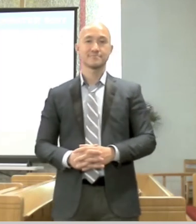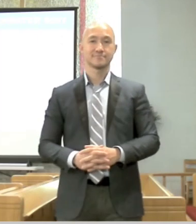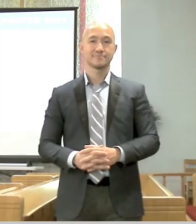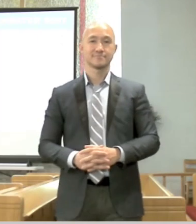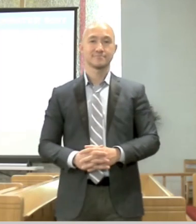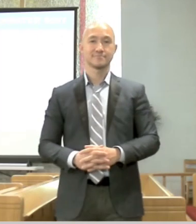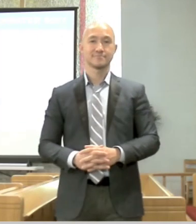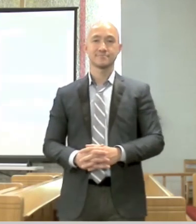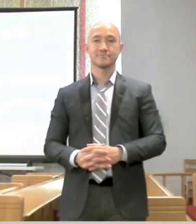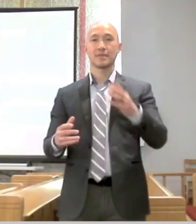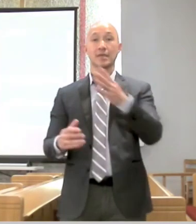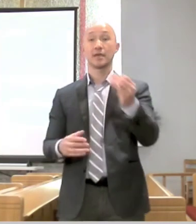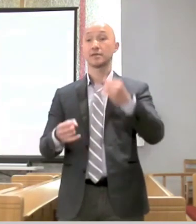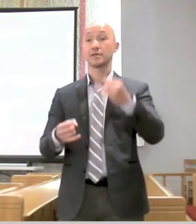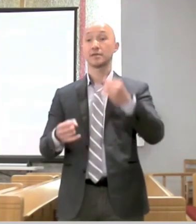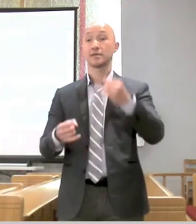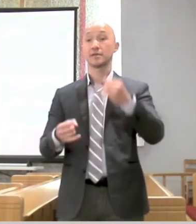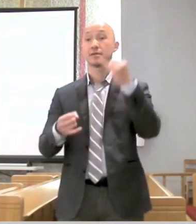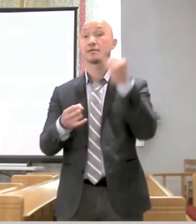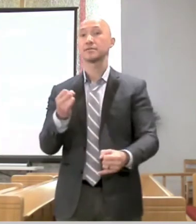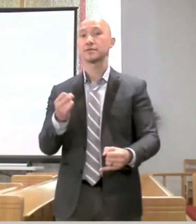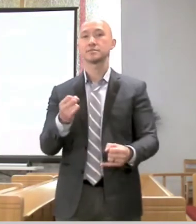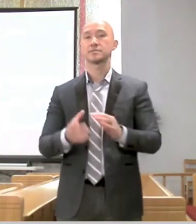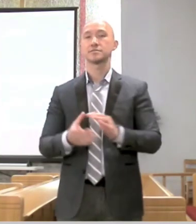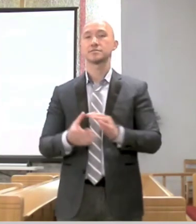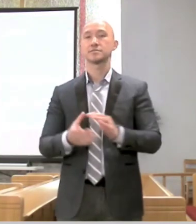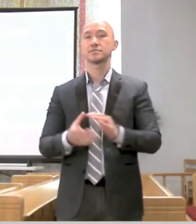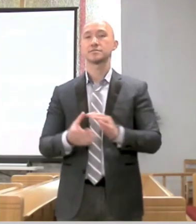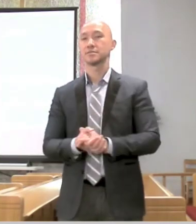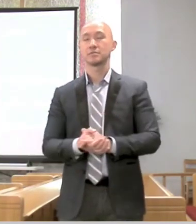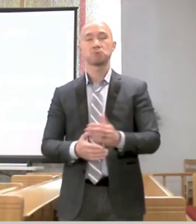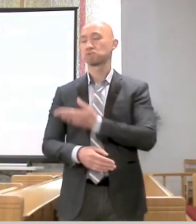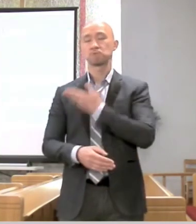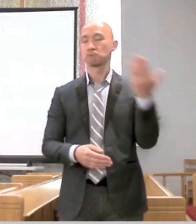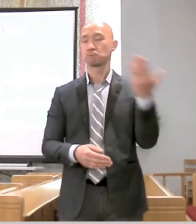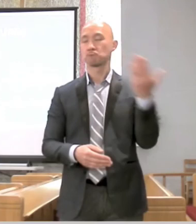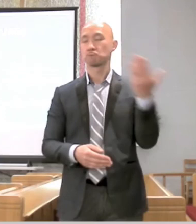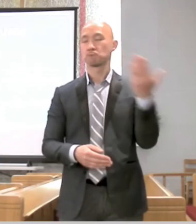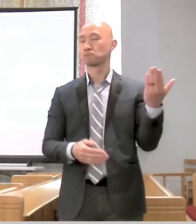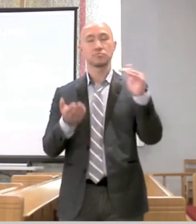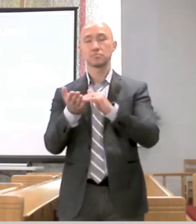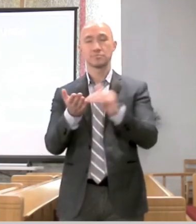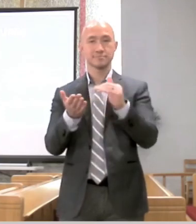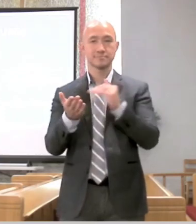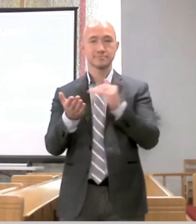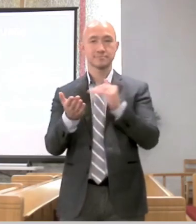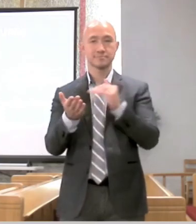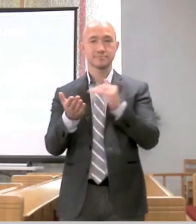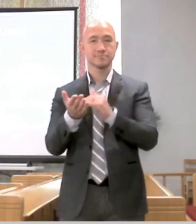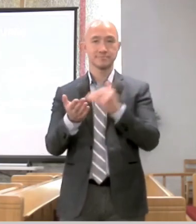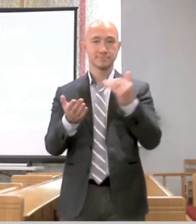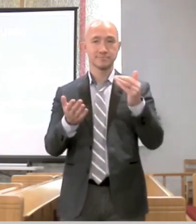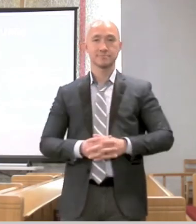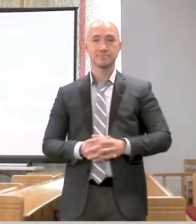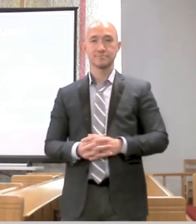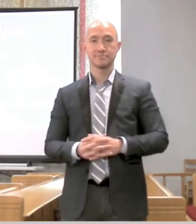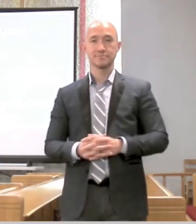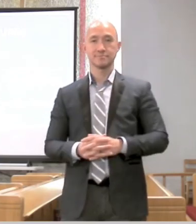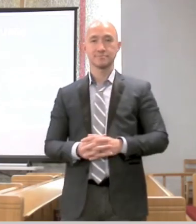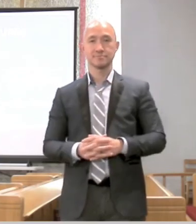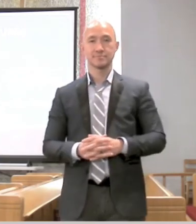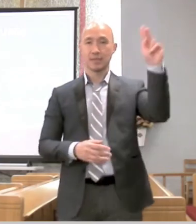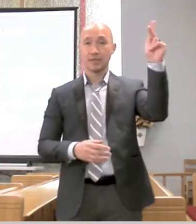my third point here. No excuses. Excuses don't change your guilt. Pilate tried to get